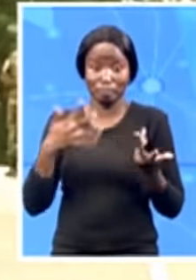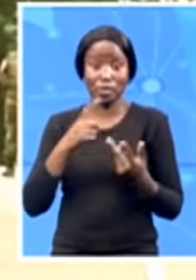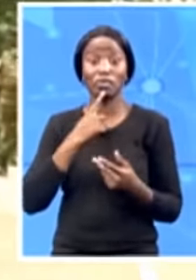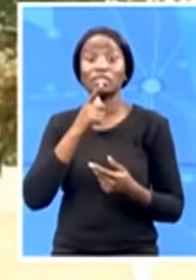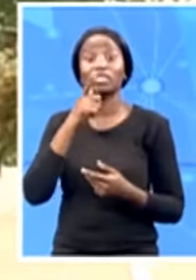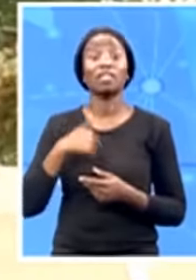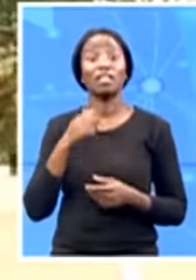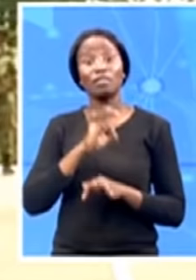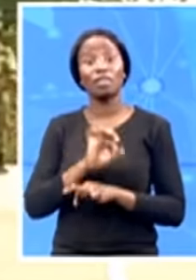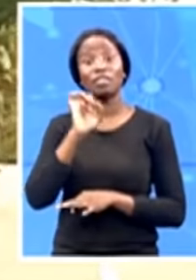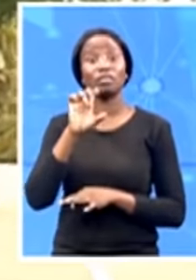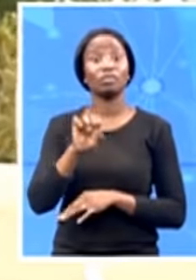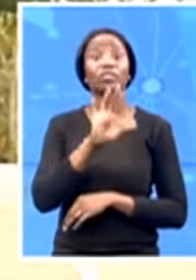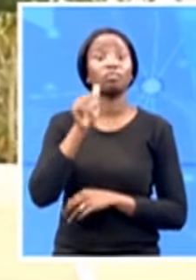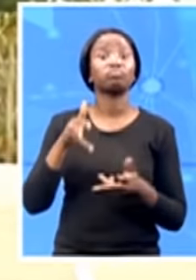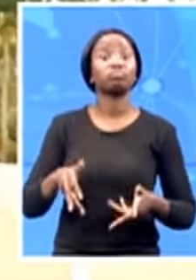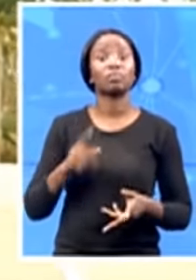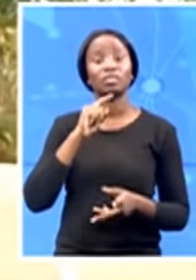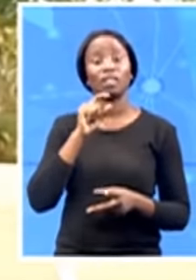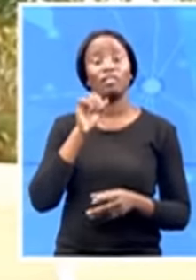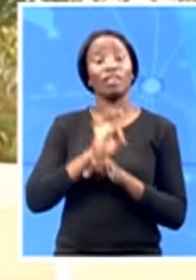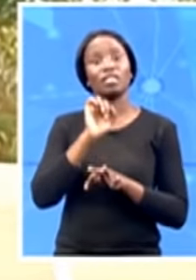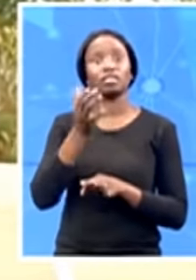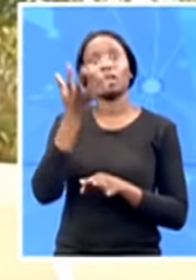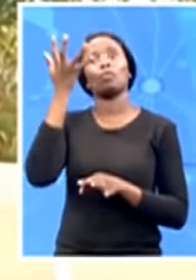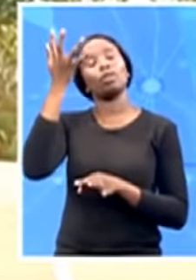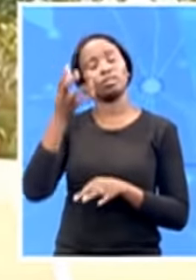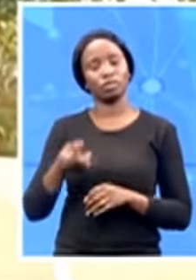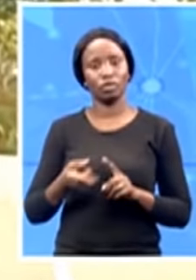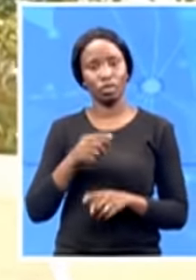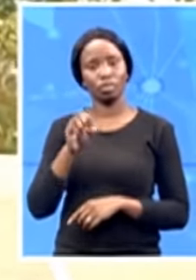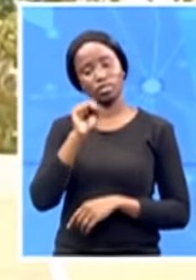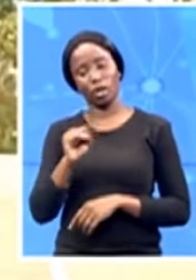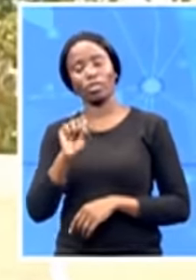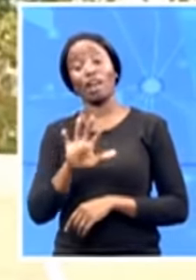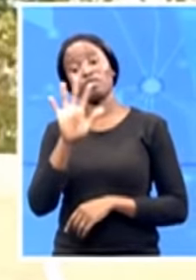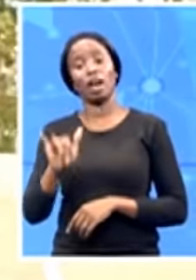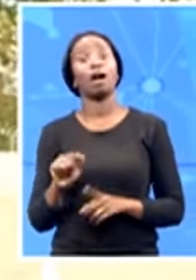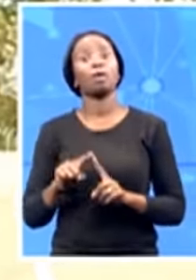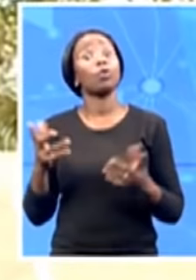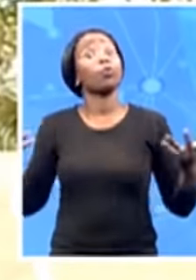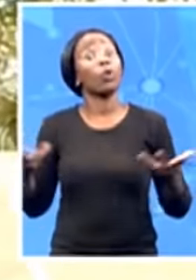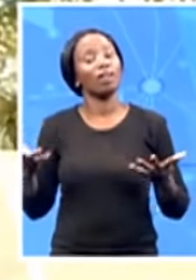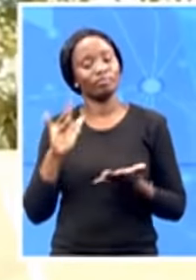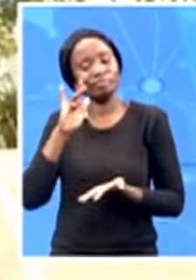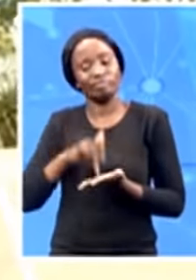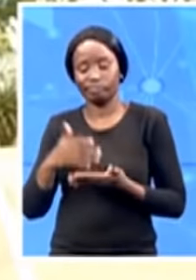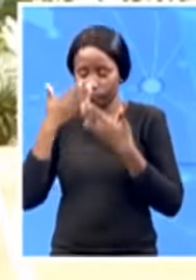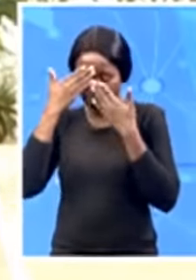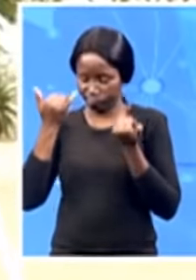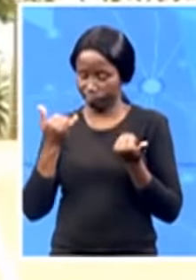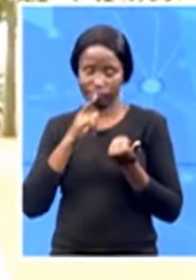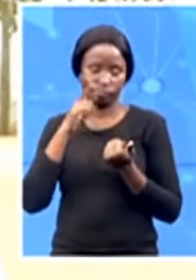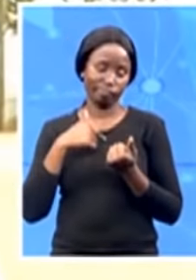somewhere in South Africa. So we're still not yet certain as to his whereabouts, whether